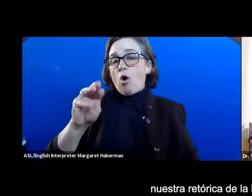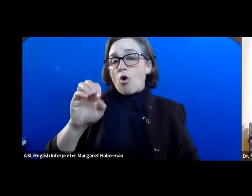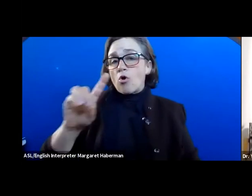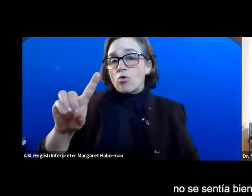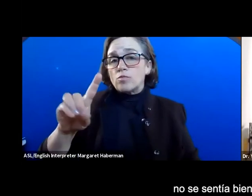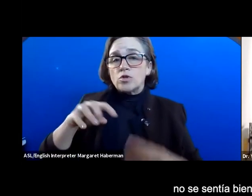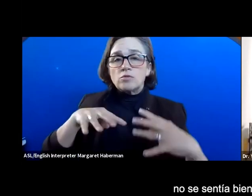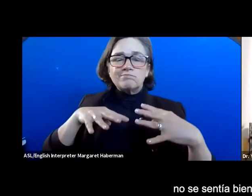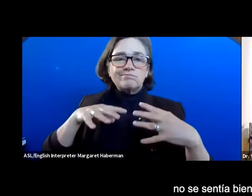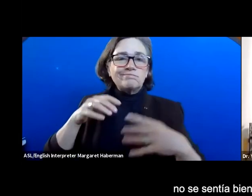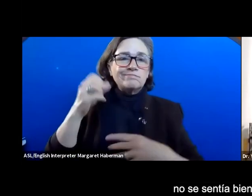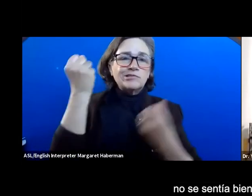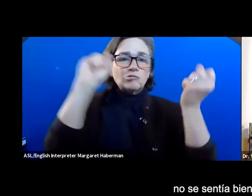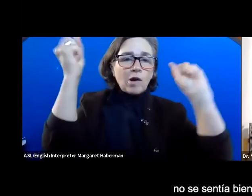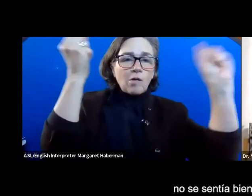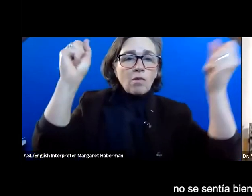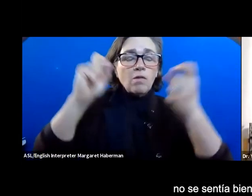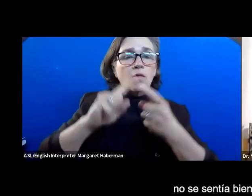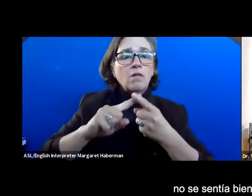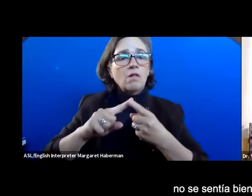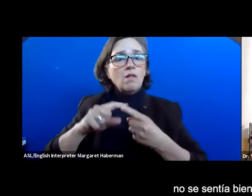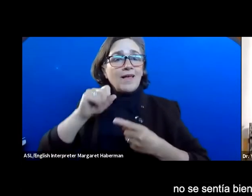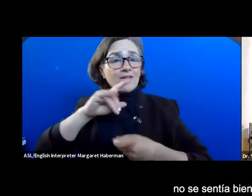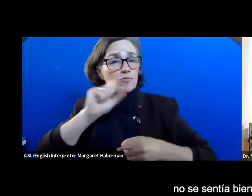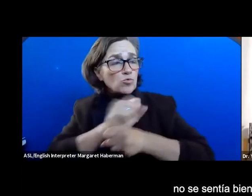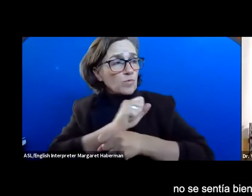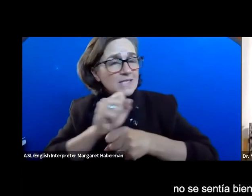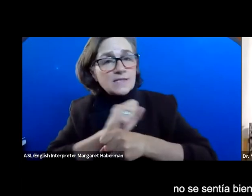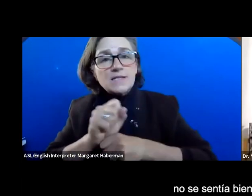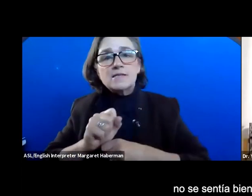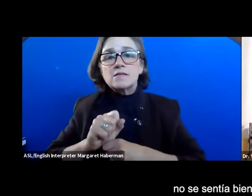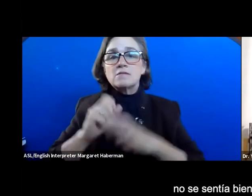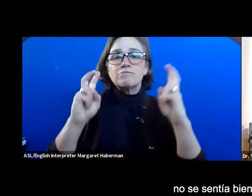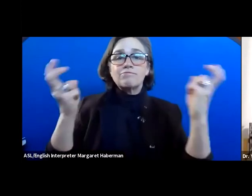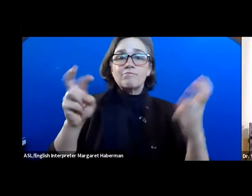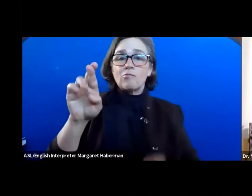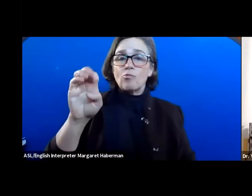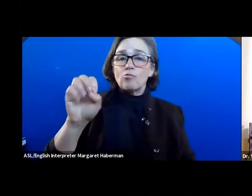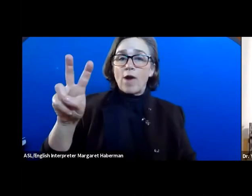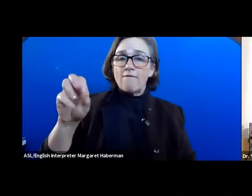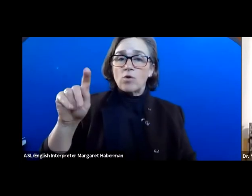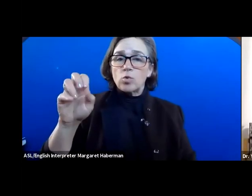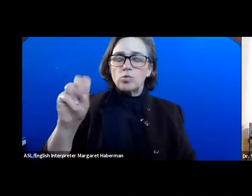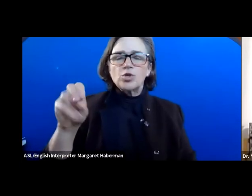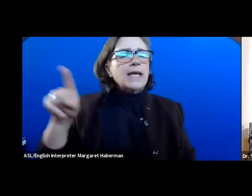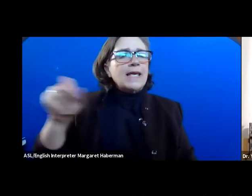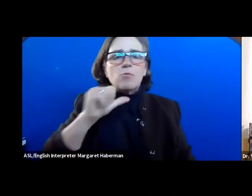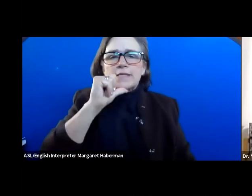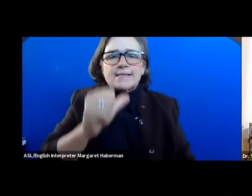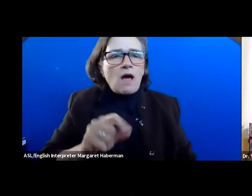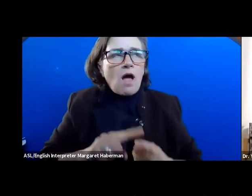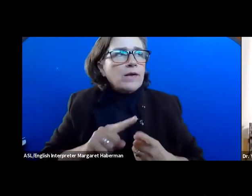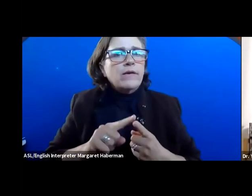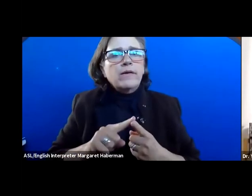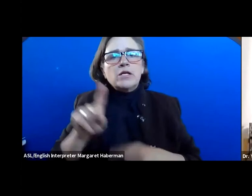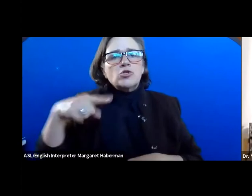revolution. He wasn't feely-goody touchy. He challenged you in the most loving,